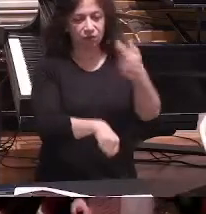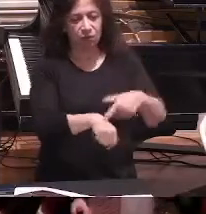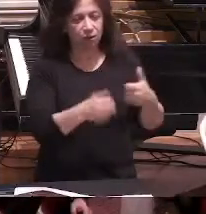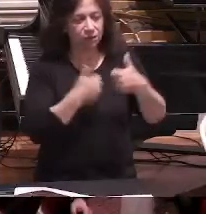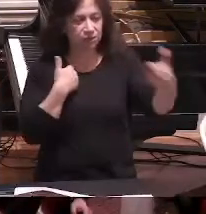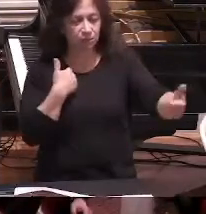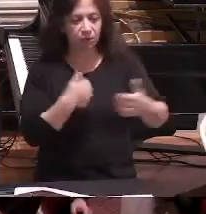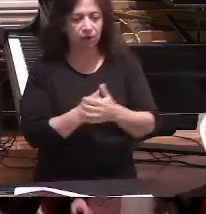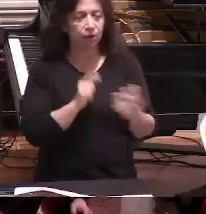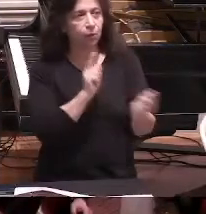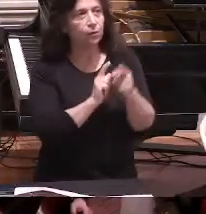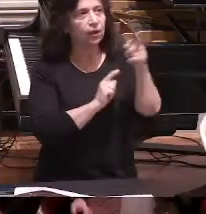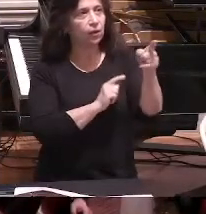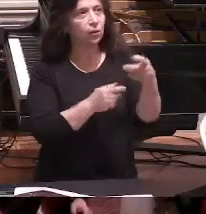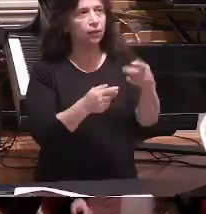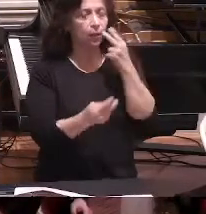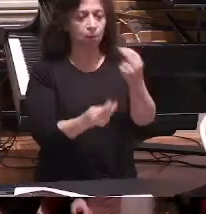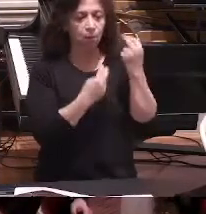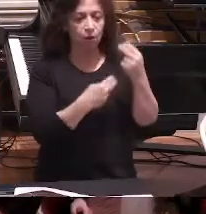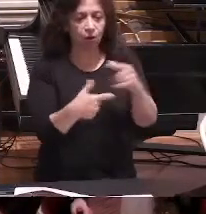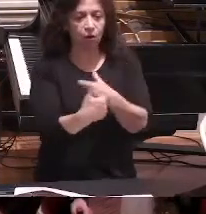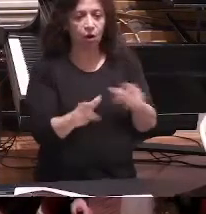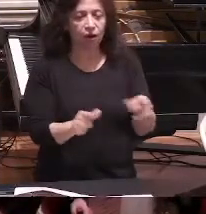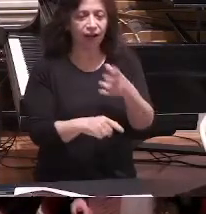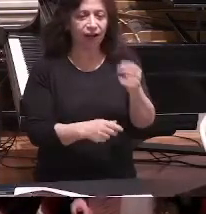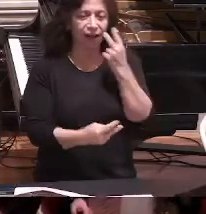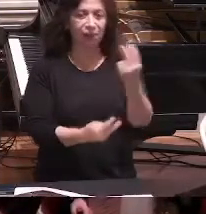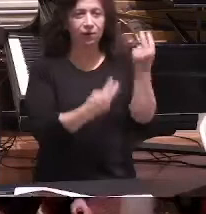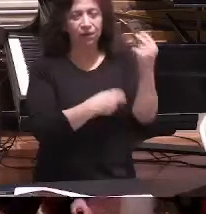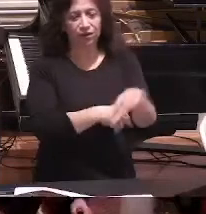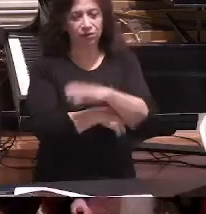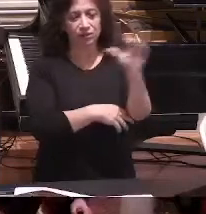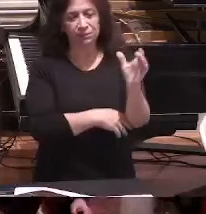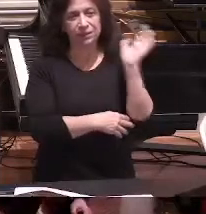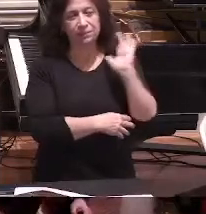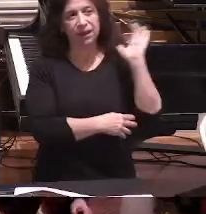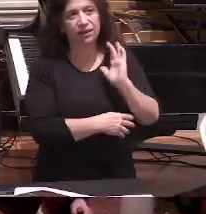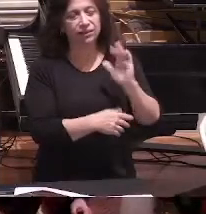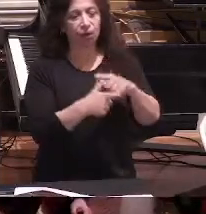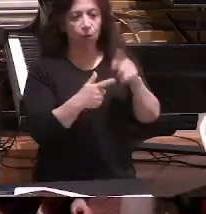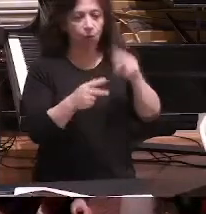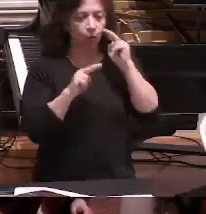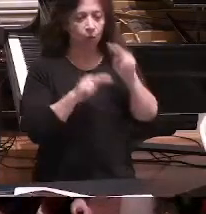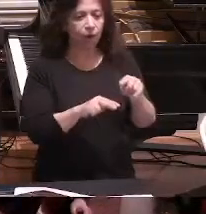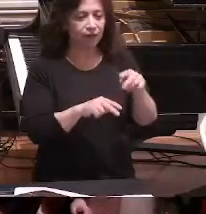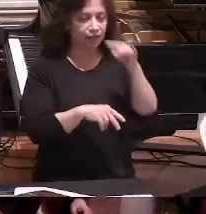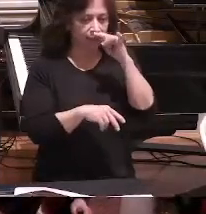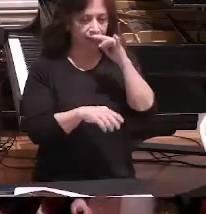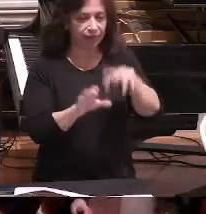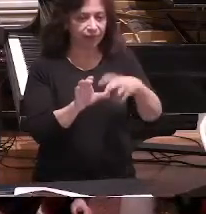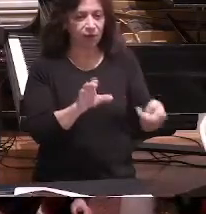the memorial garden, and when reminiscing about Christmases past, or watching the kids climb off the